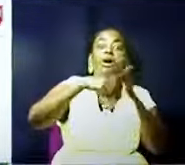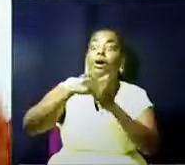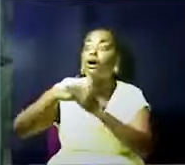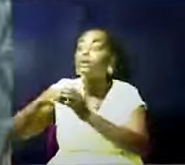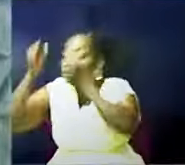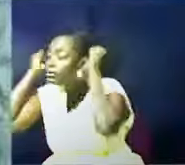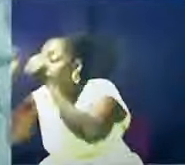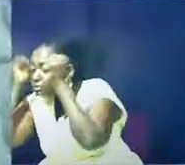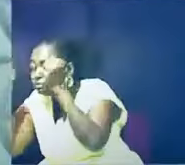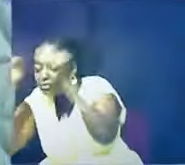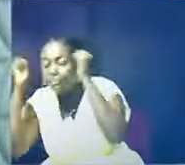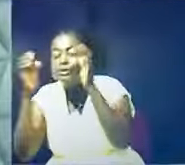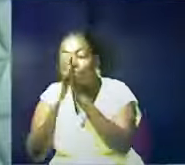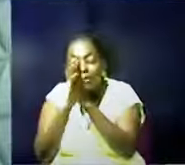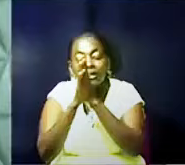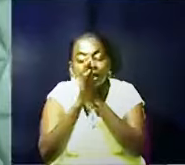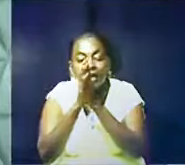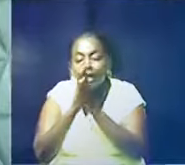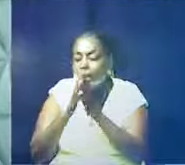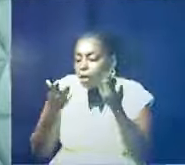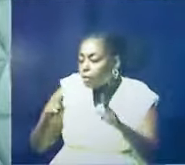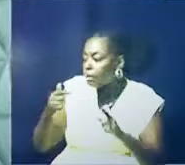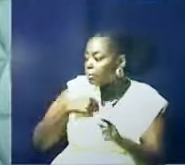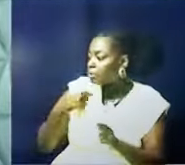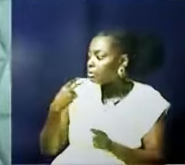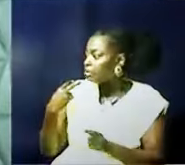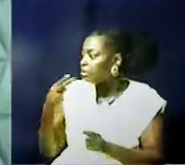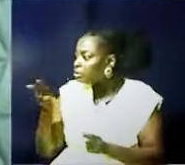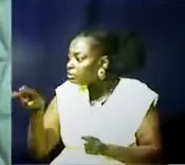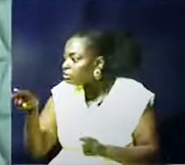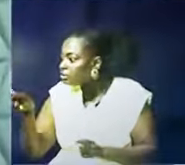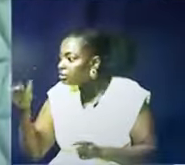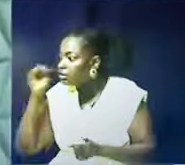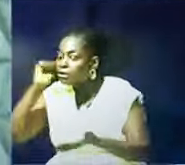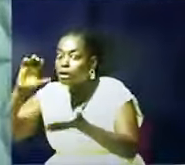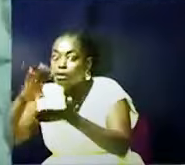when I saw the lady, I said, oh God.